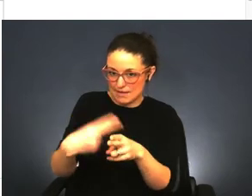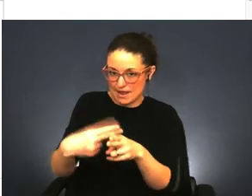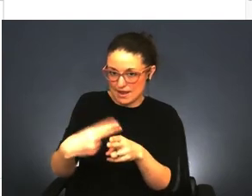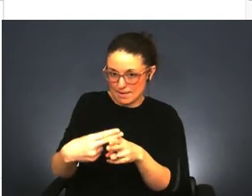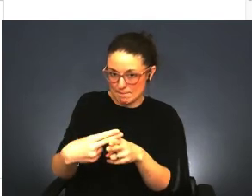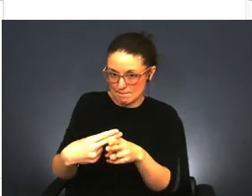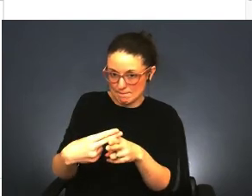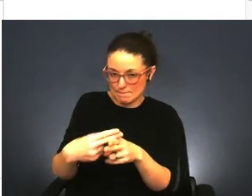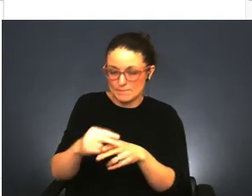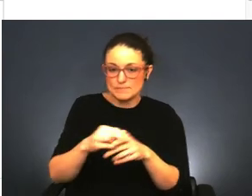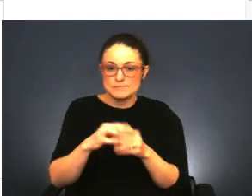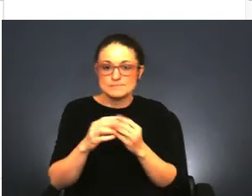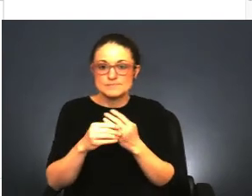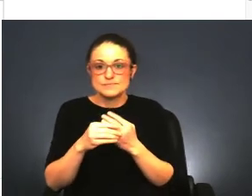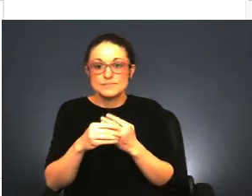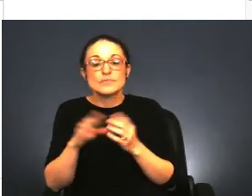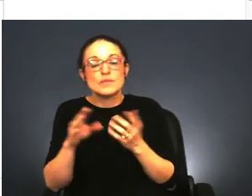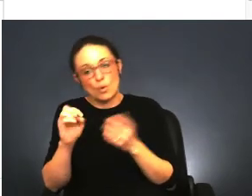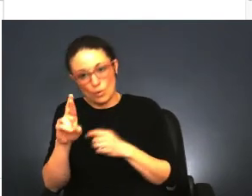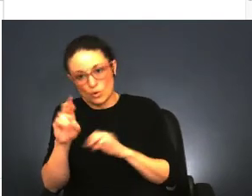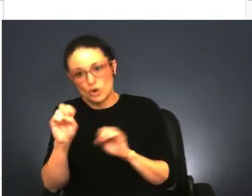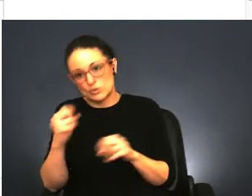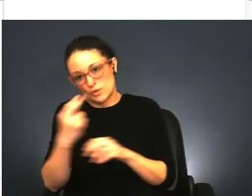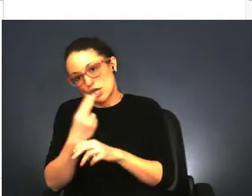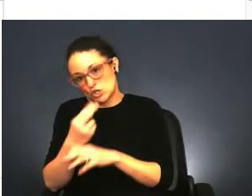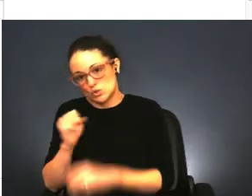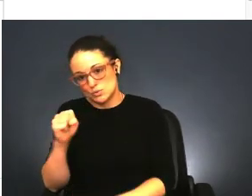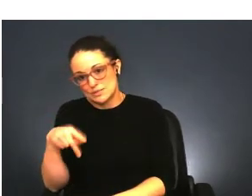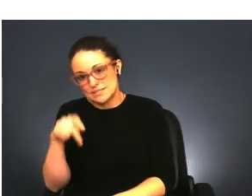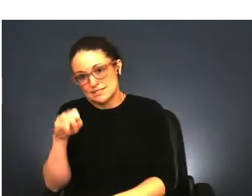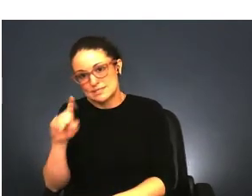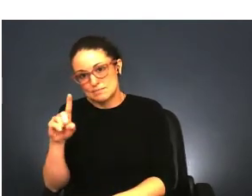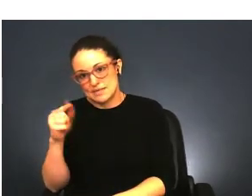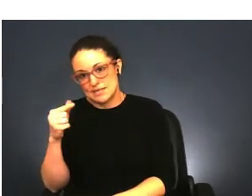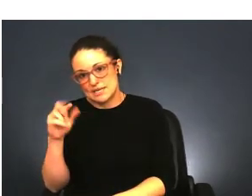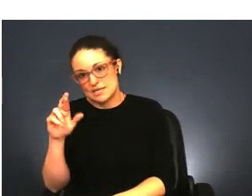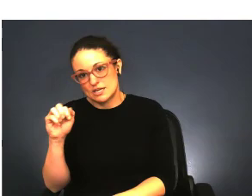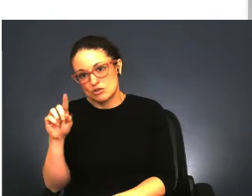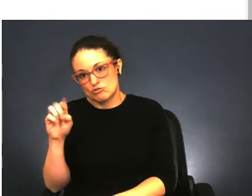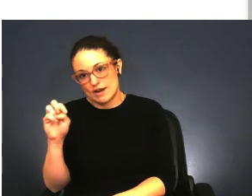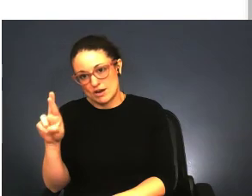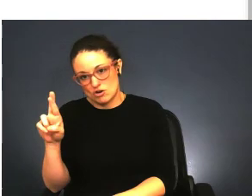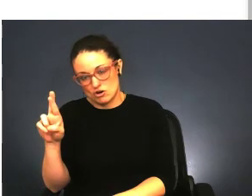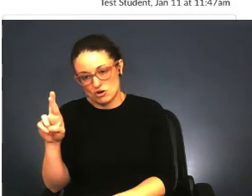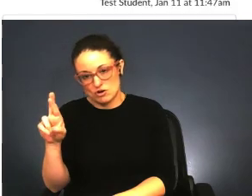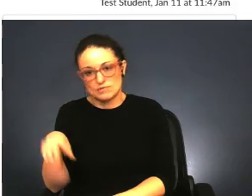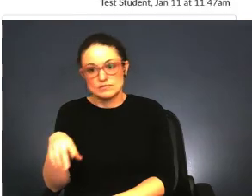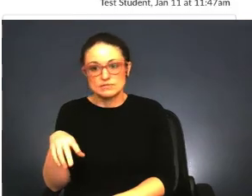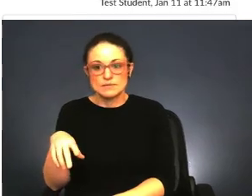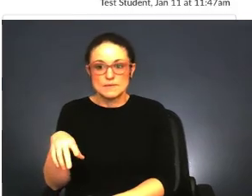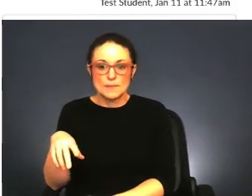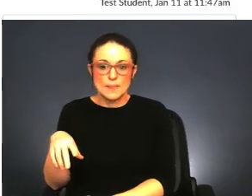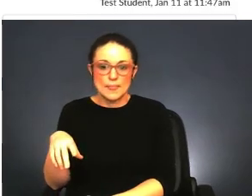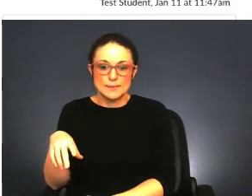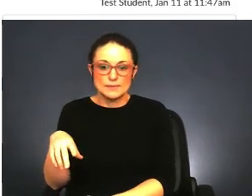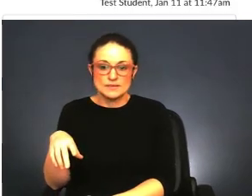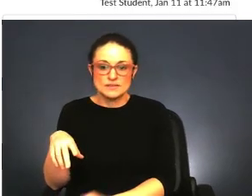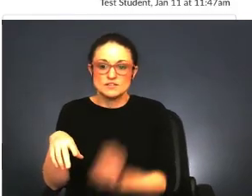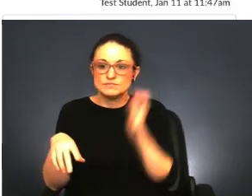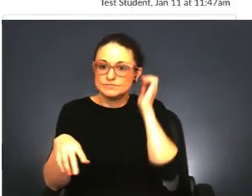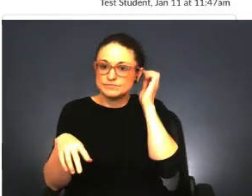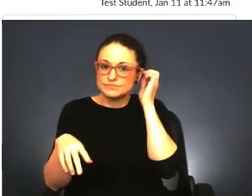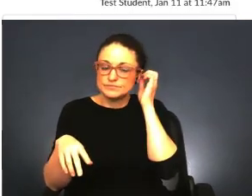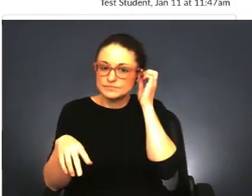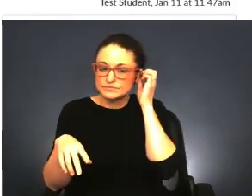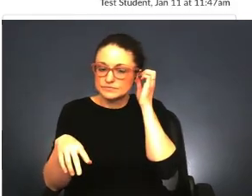way is to use SpeedGrader. This is the built-in grading program. I'll click on SpeedGrader and it opens up for me right